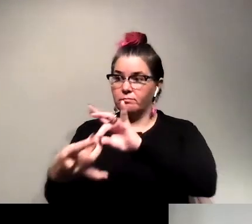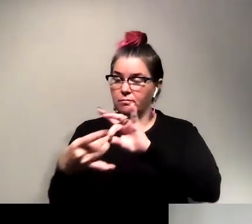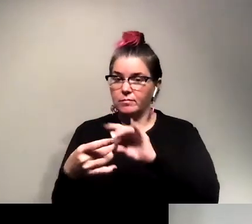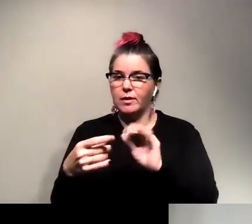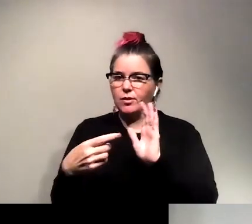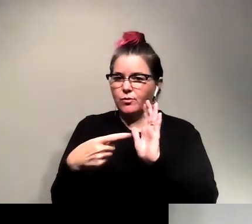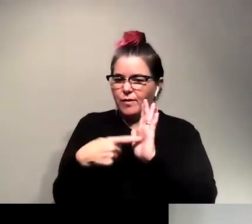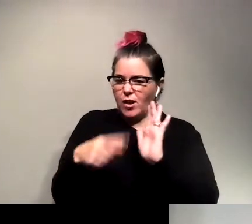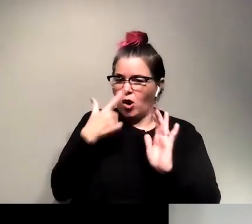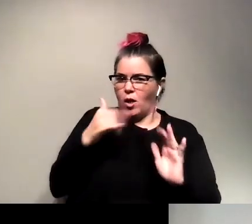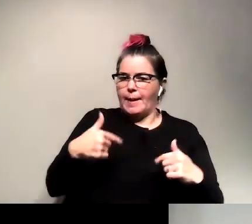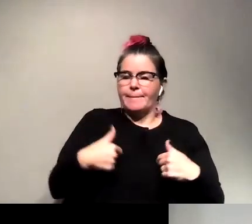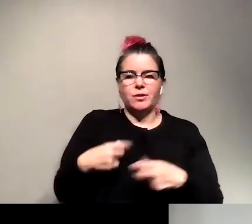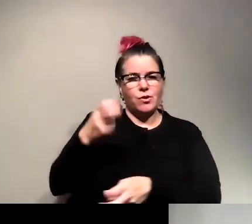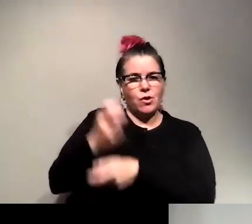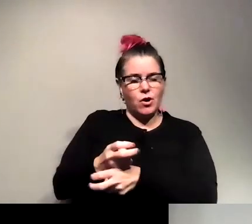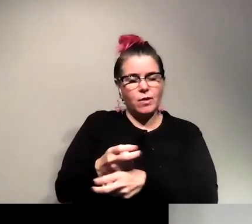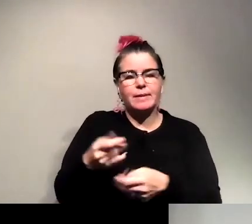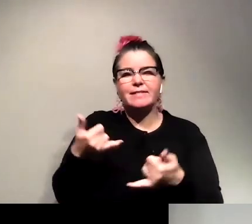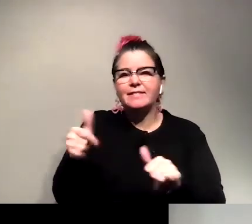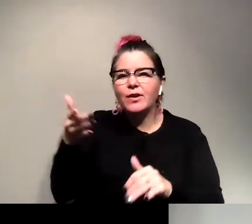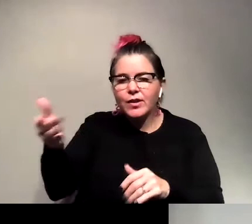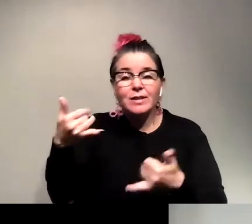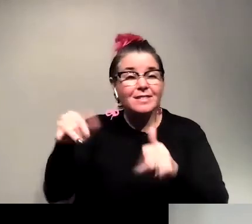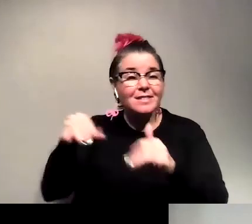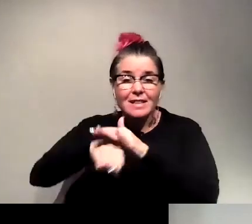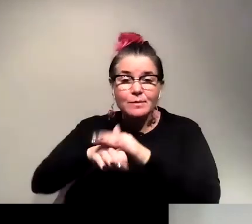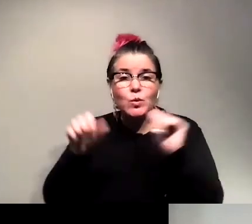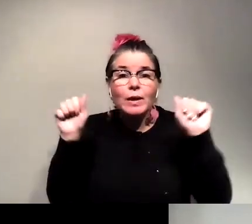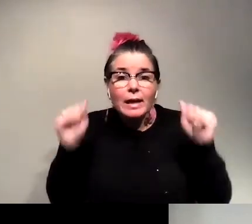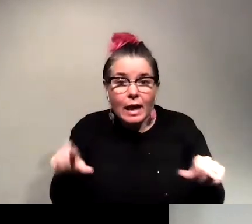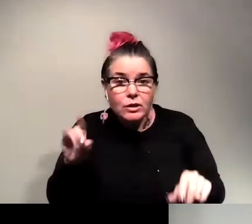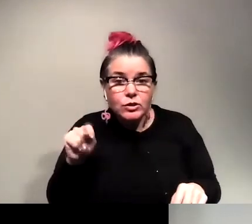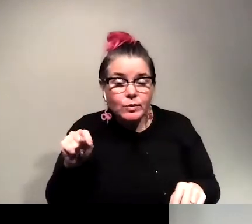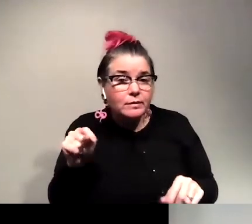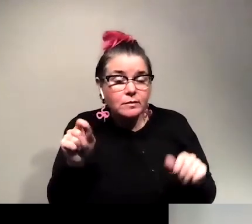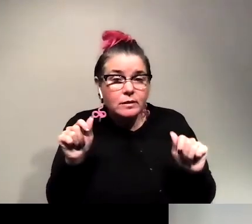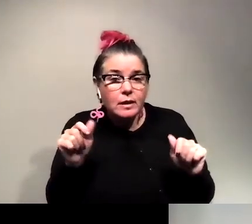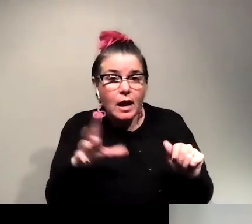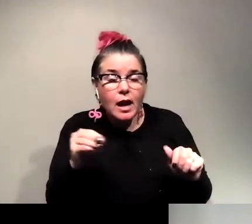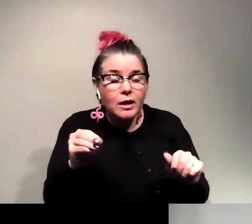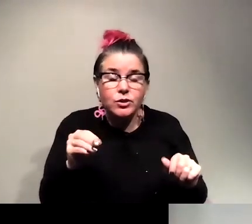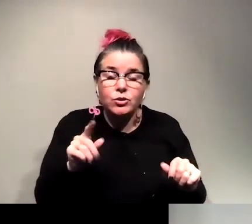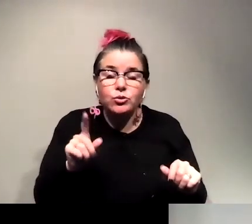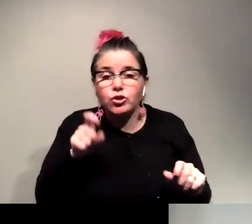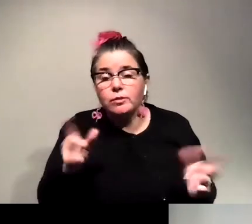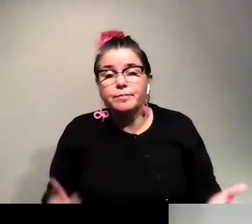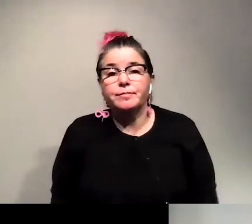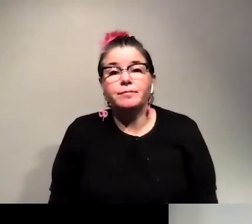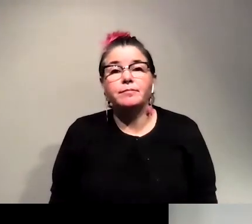difficult, but it's still there. It's still accessible. You can do it and you totally freaking should. That's what I